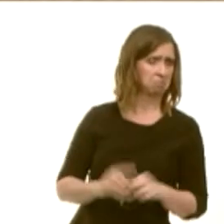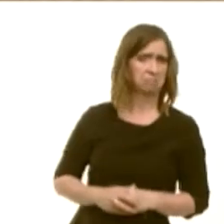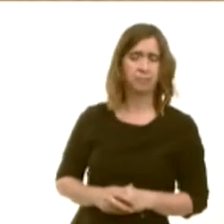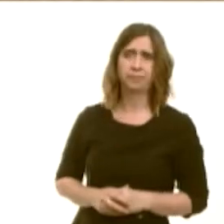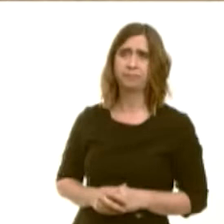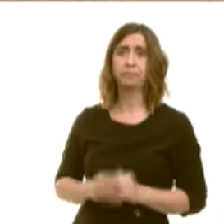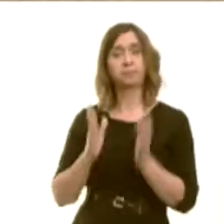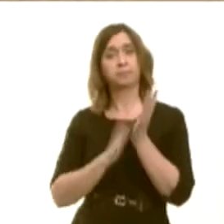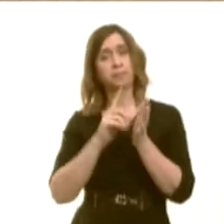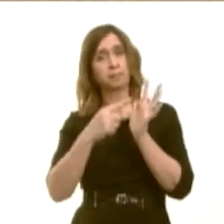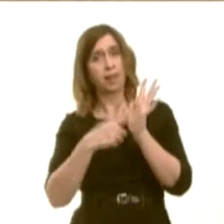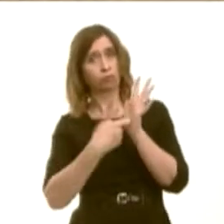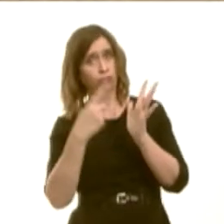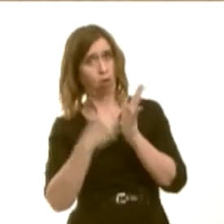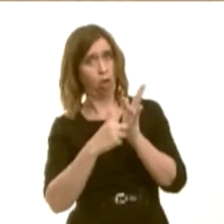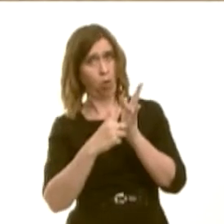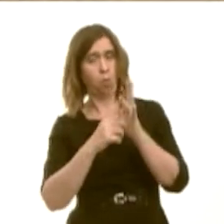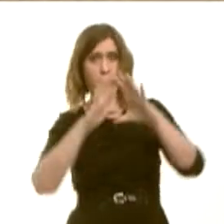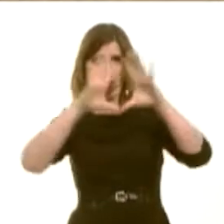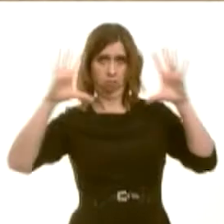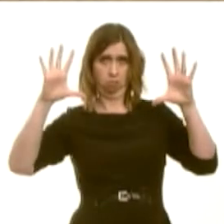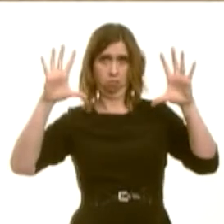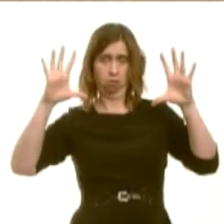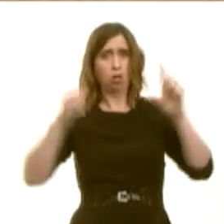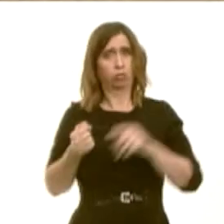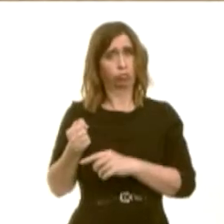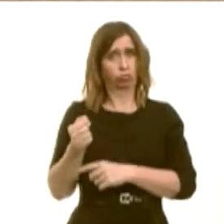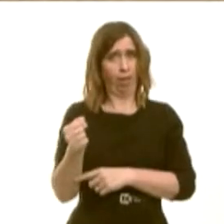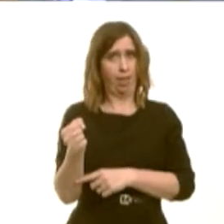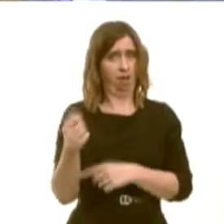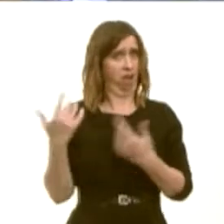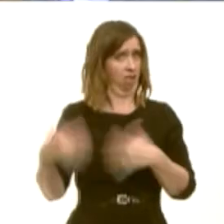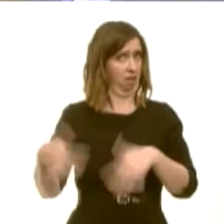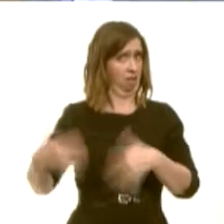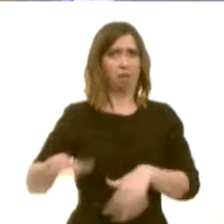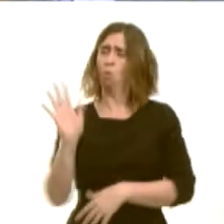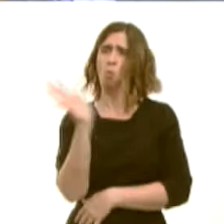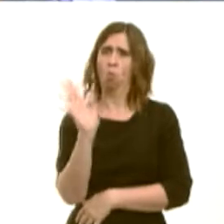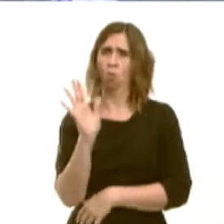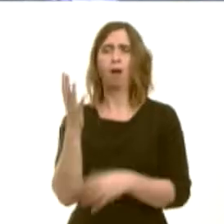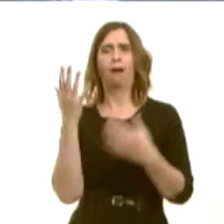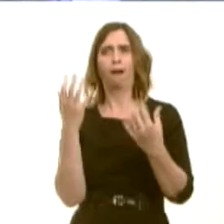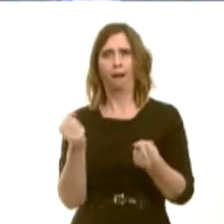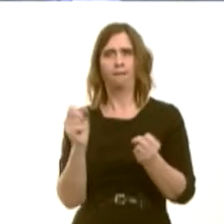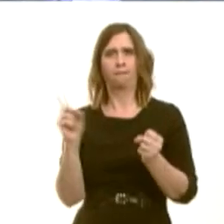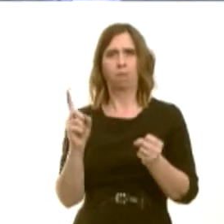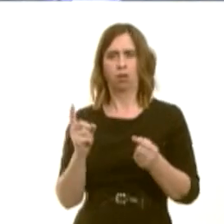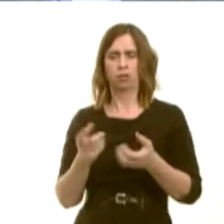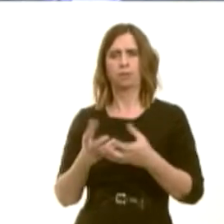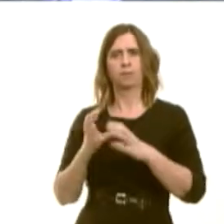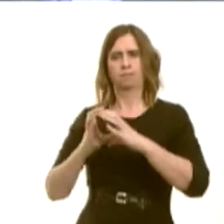terms of the metro itself, that's only part of the picture. The metro itself involves building on the existing heavy rail lines and their